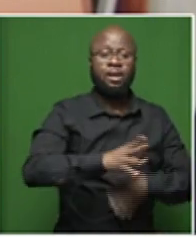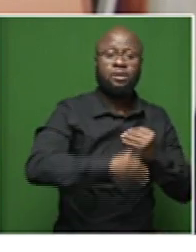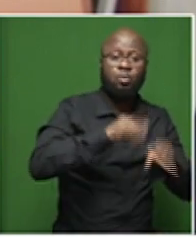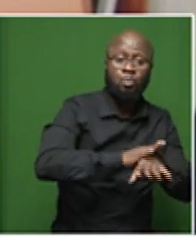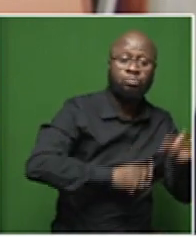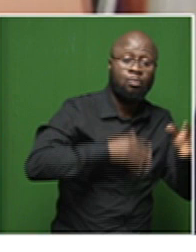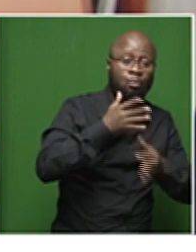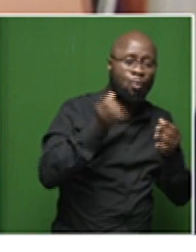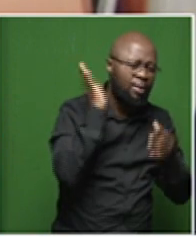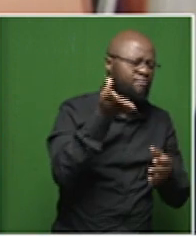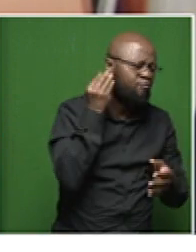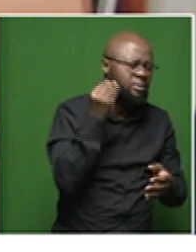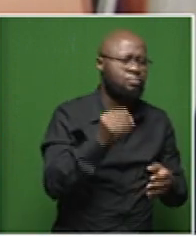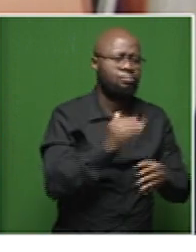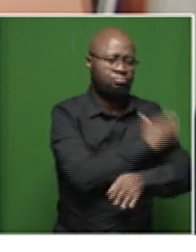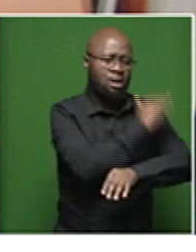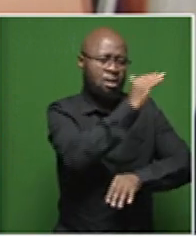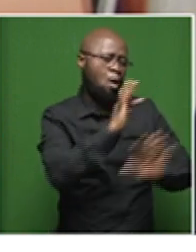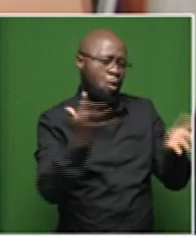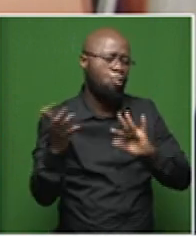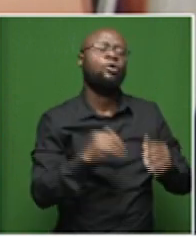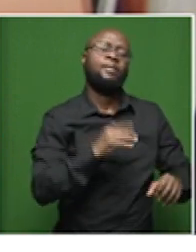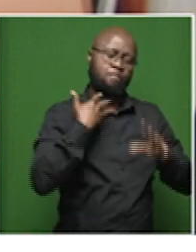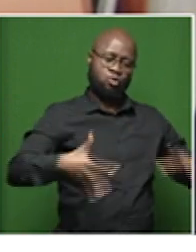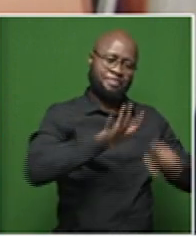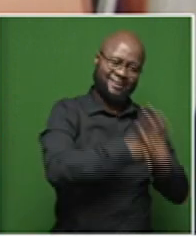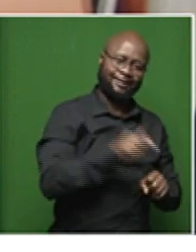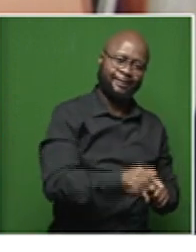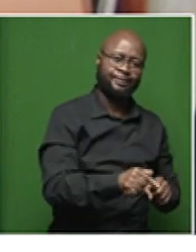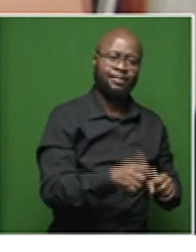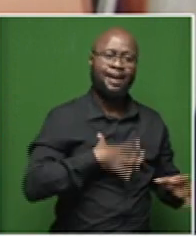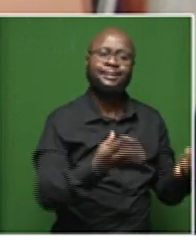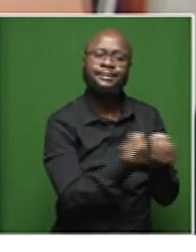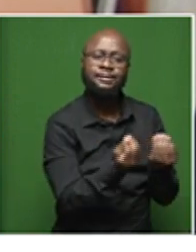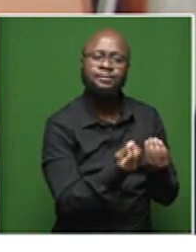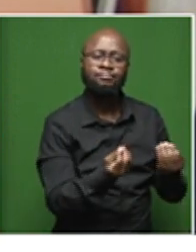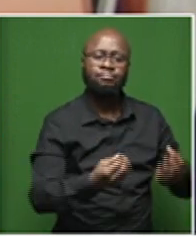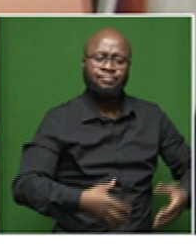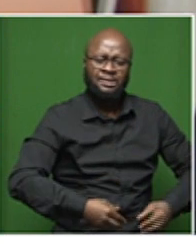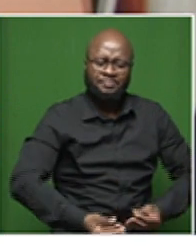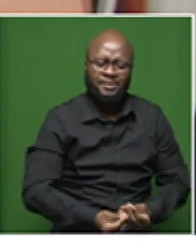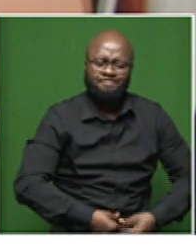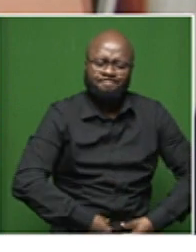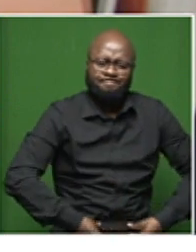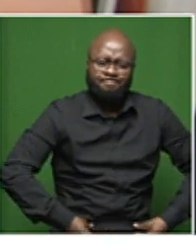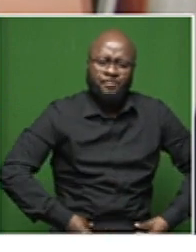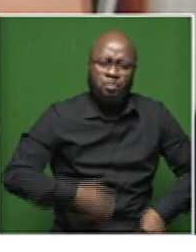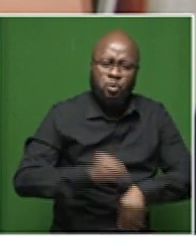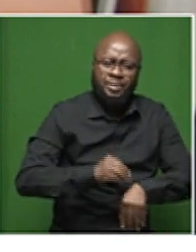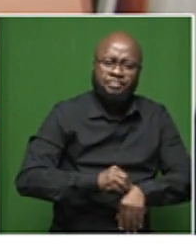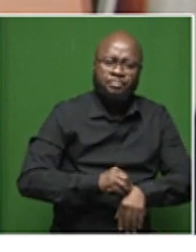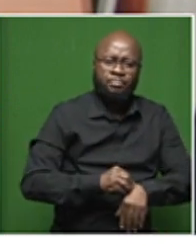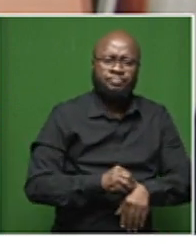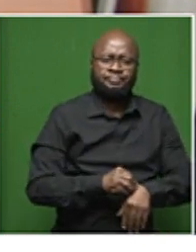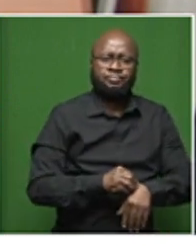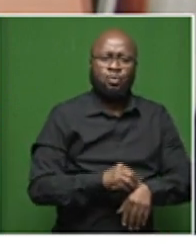Normally, majority of them has to do with different kidney problems and different problems of the hormones that are coming from the